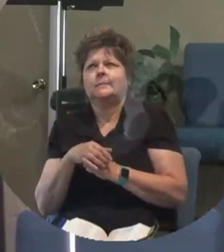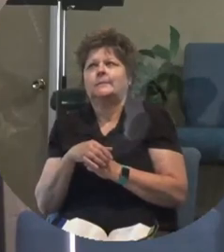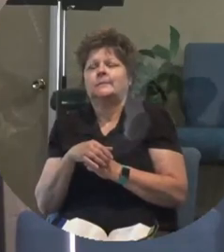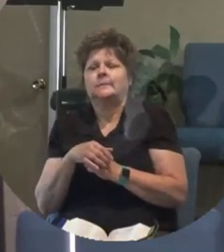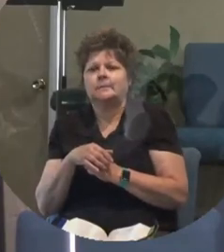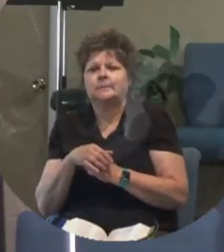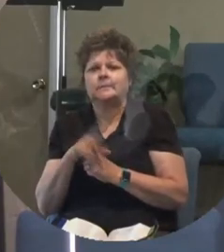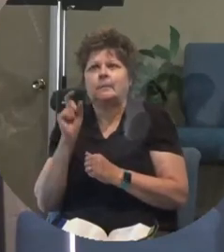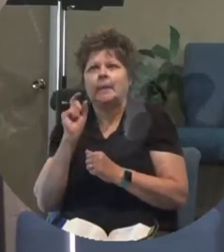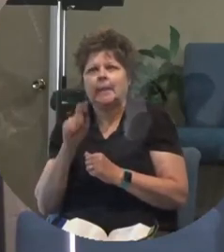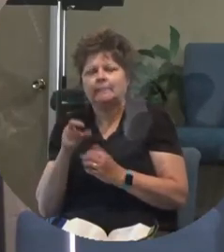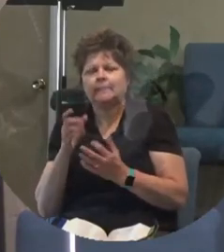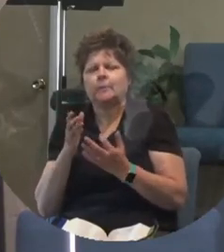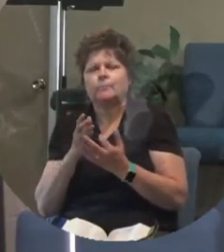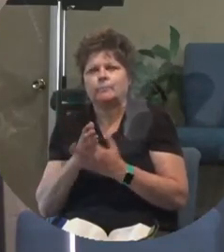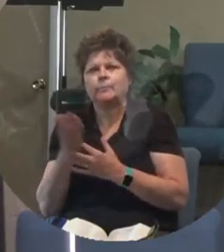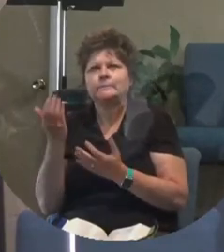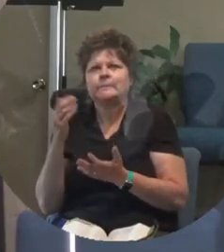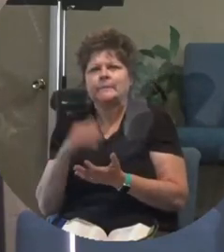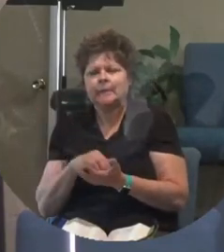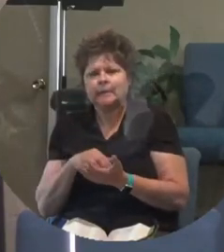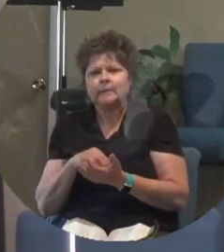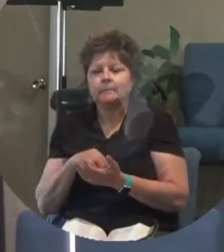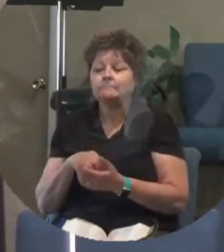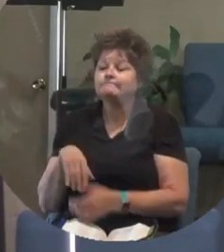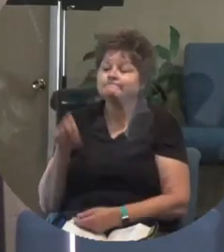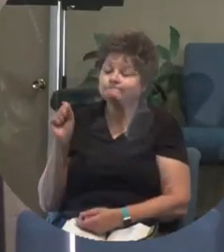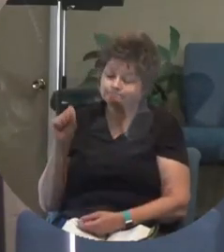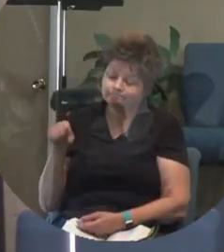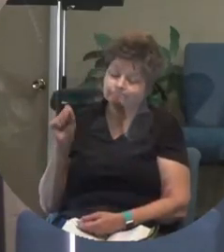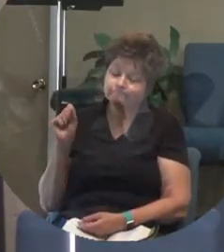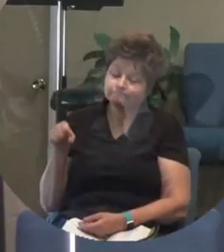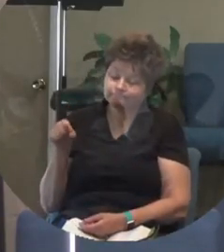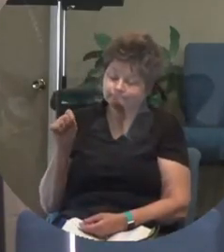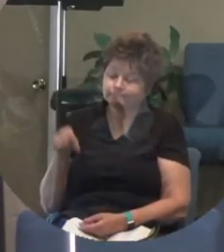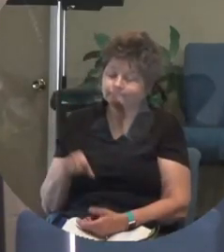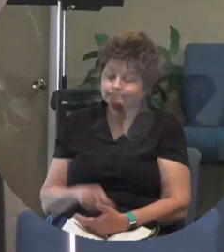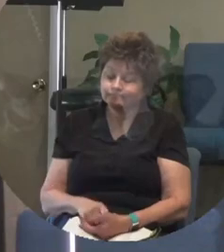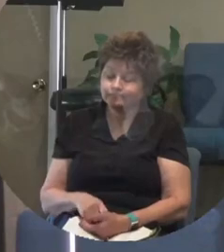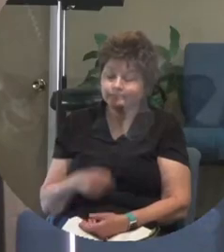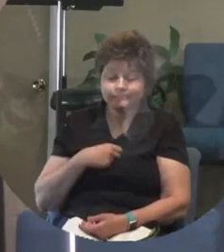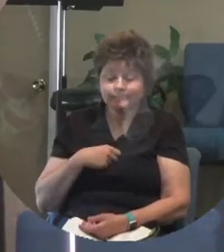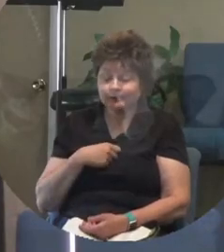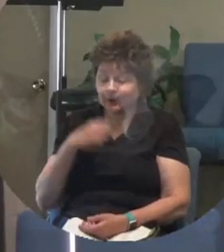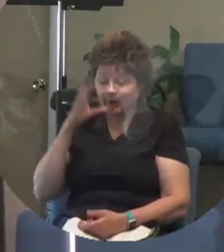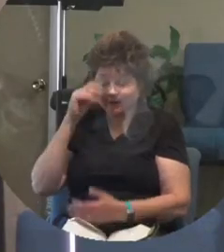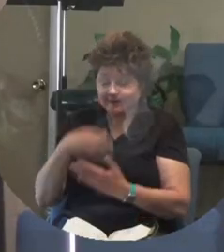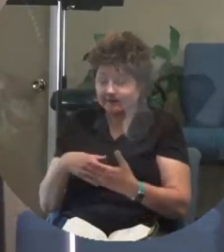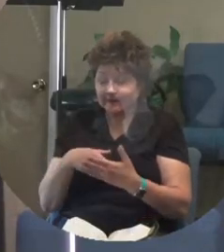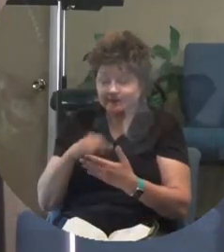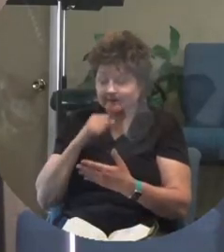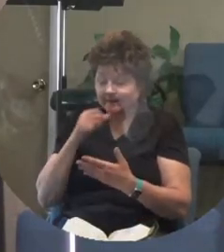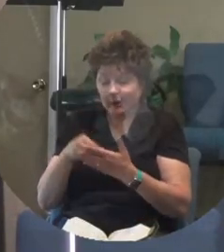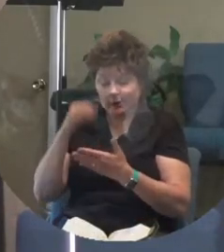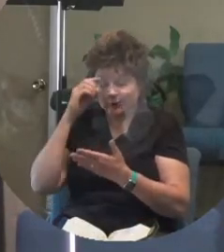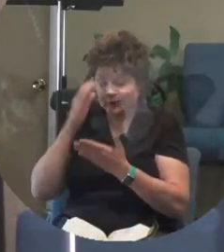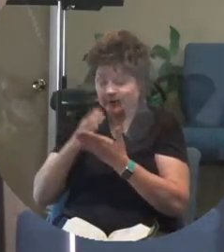Do I have to go through this again? And he goes, yes. Sorry, son, you didn't learn your